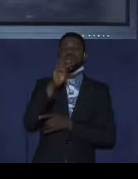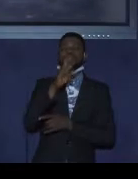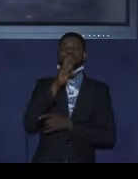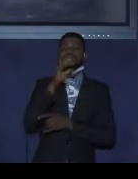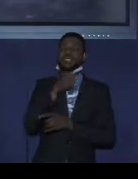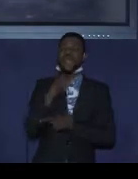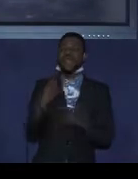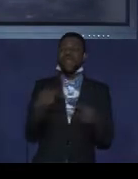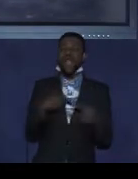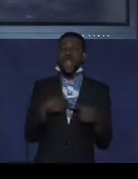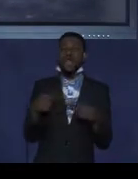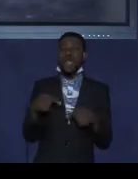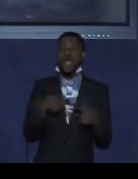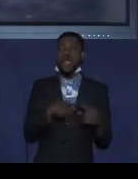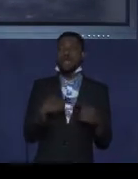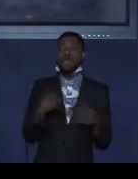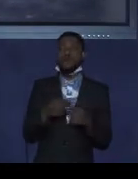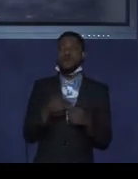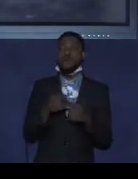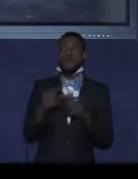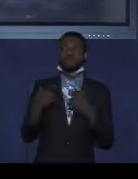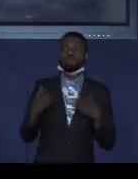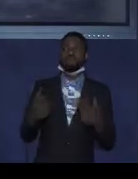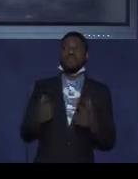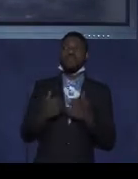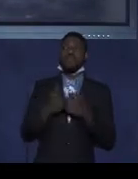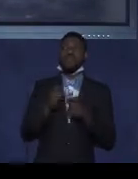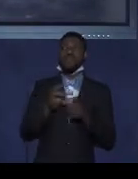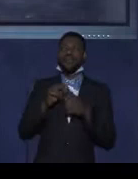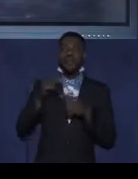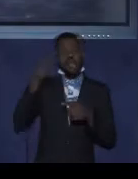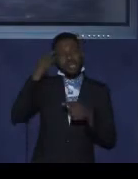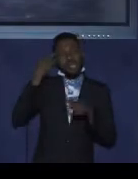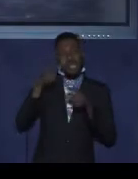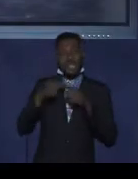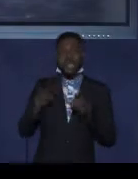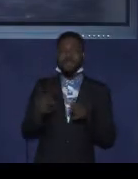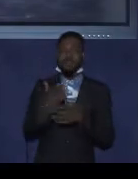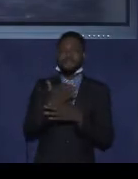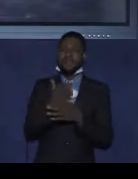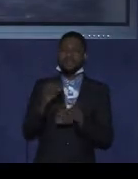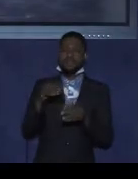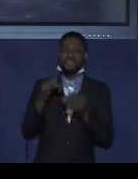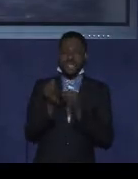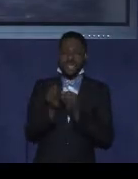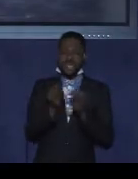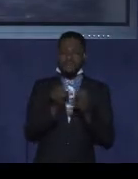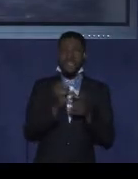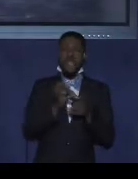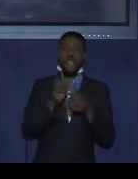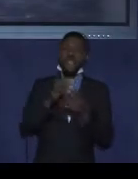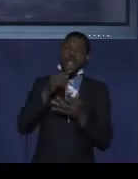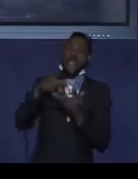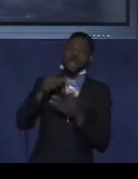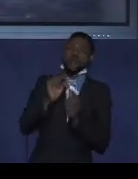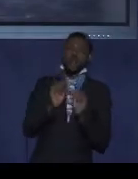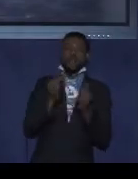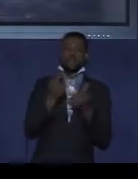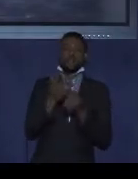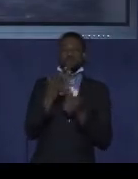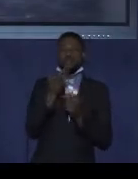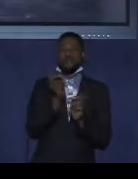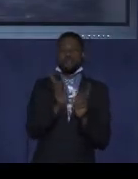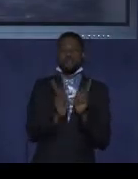Conflict is a quarrel, contest, or disagreement between individual or among groups